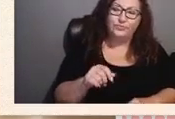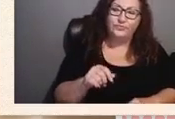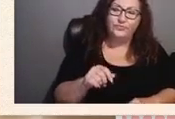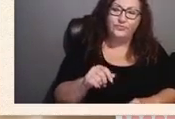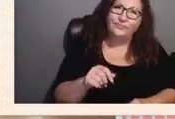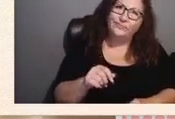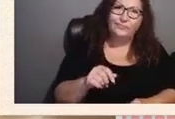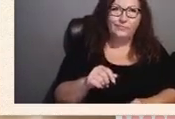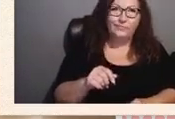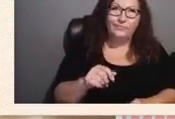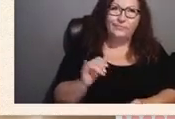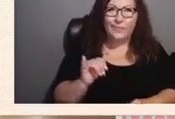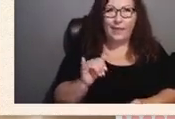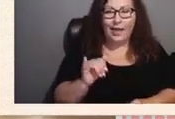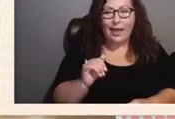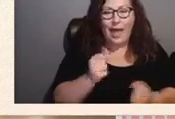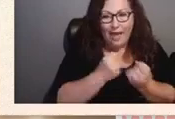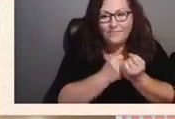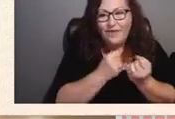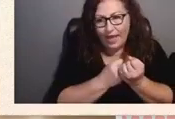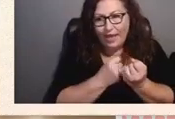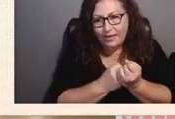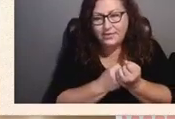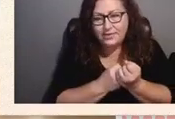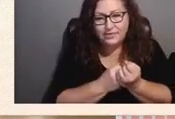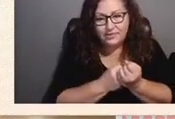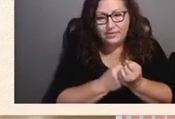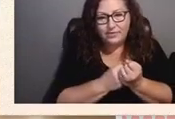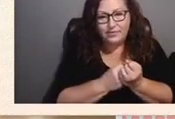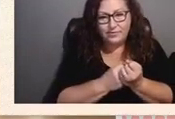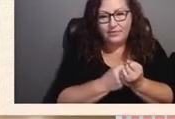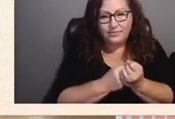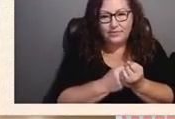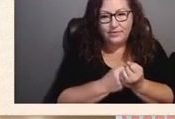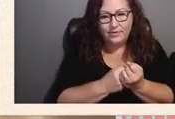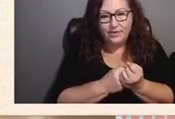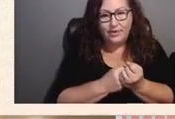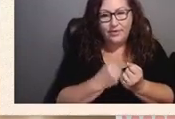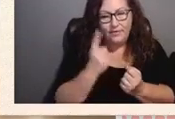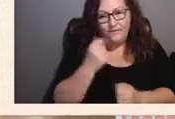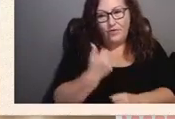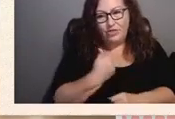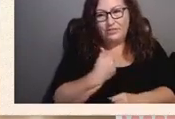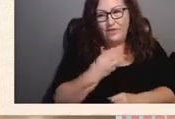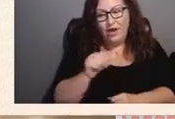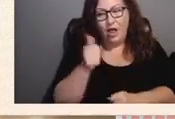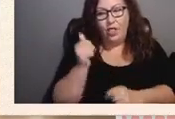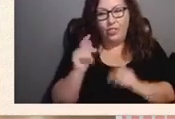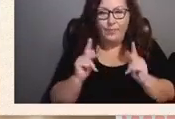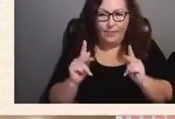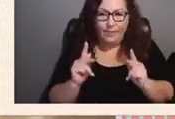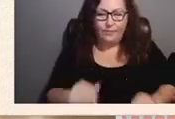step up and advocate for yourself and for other people.